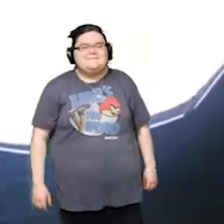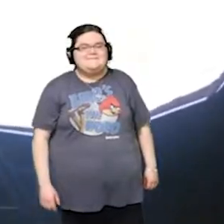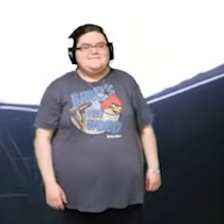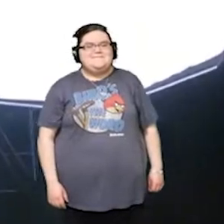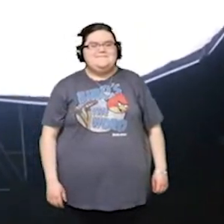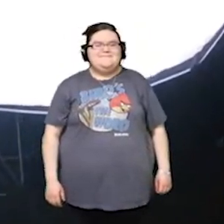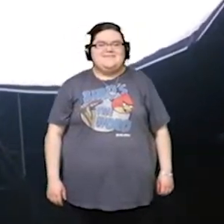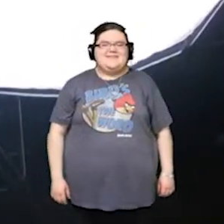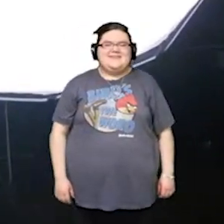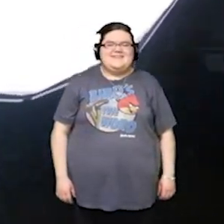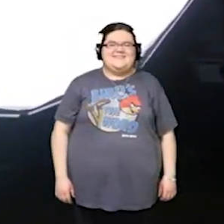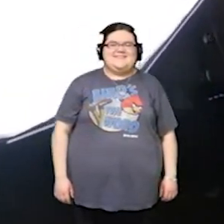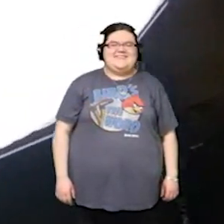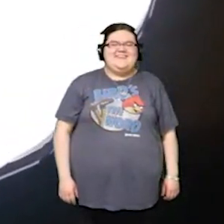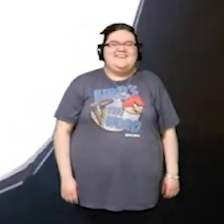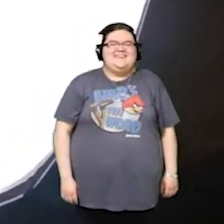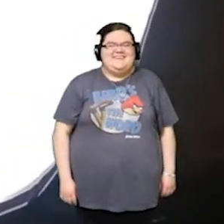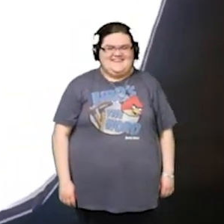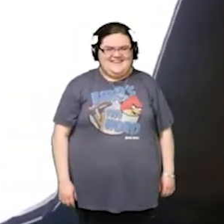it?